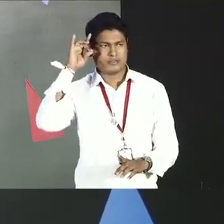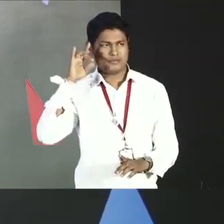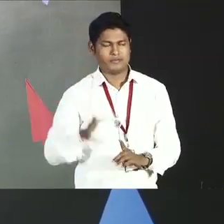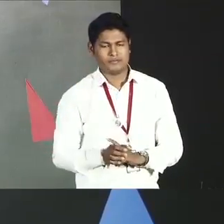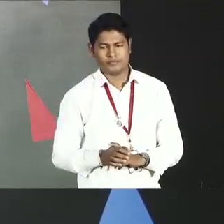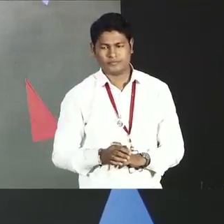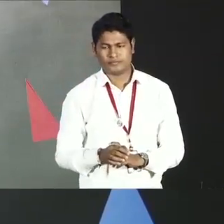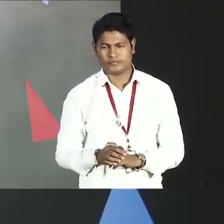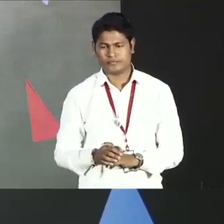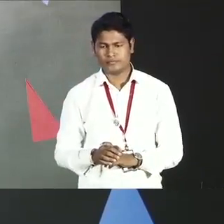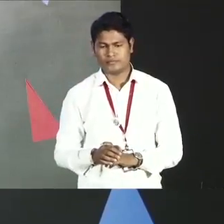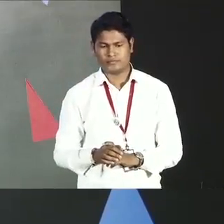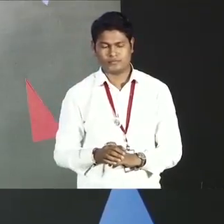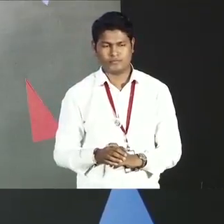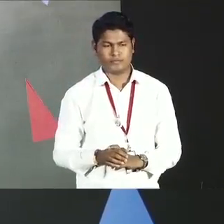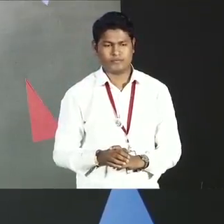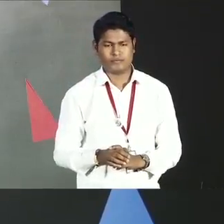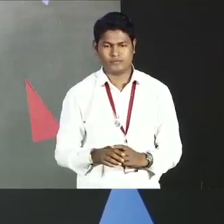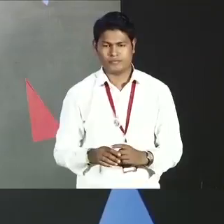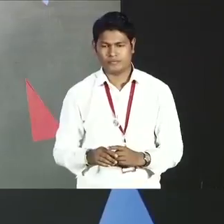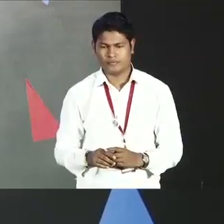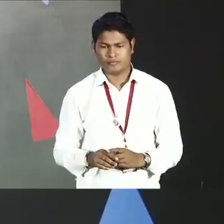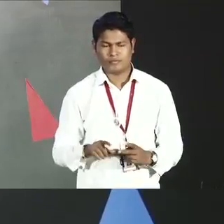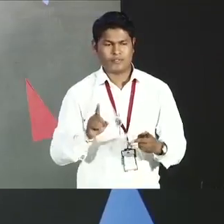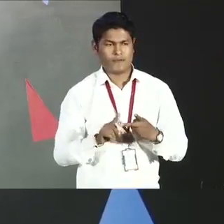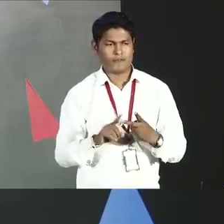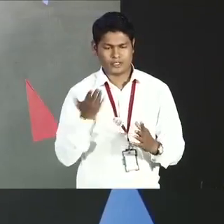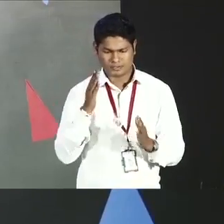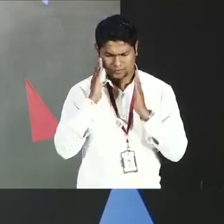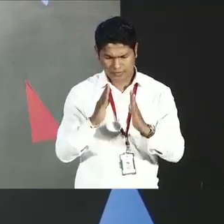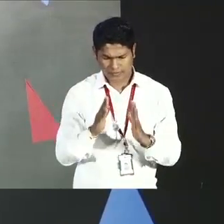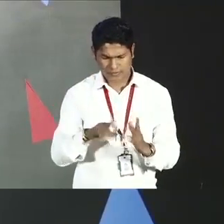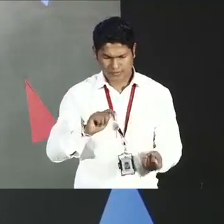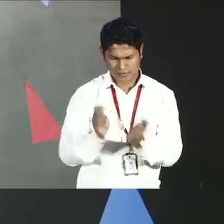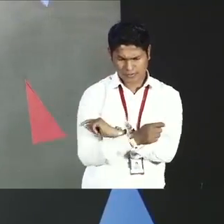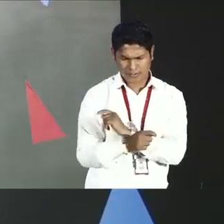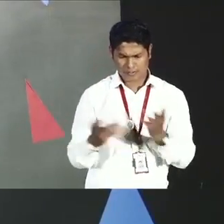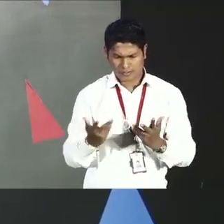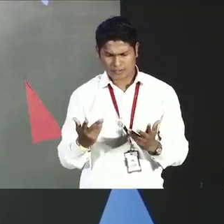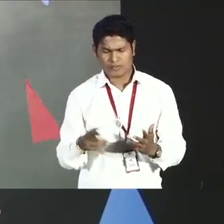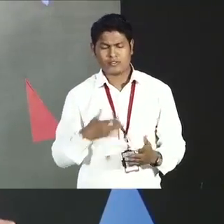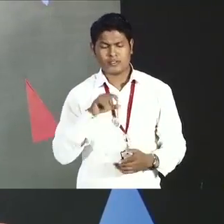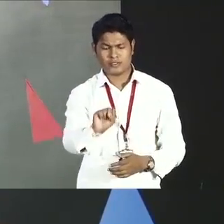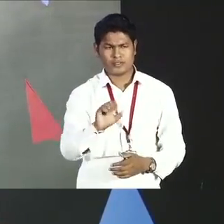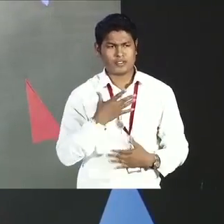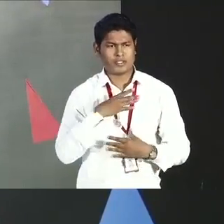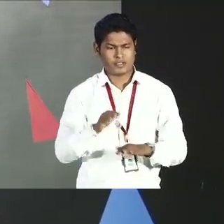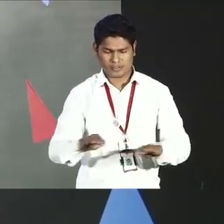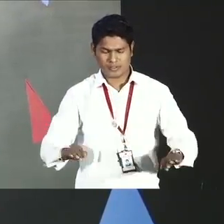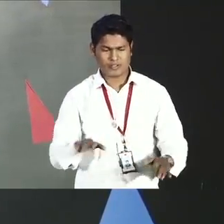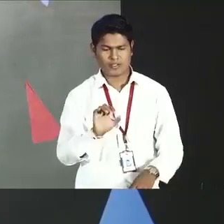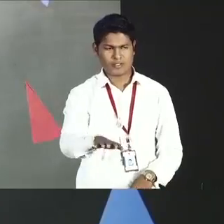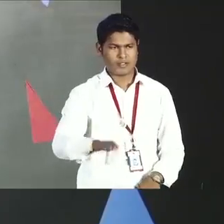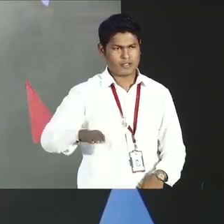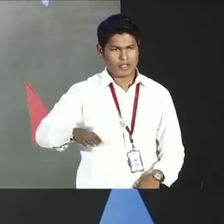Being worried about whether or not your child is on track is part of being a good parent. I'm a parent, we all worry about our kids at some point. That's